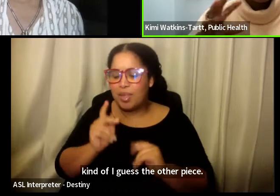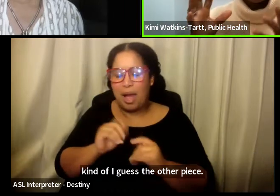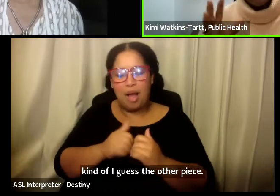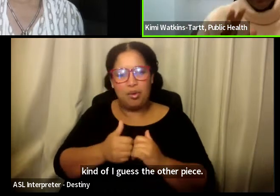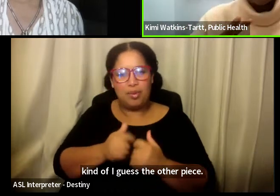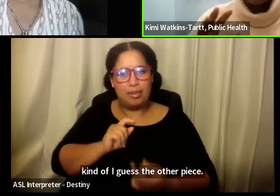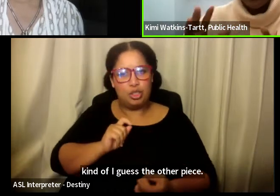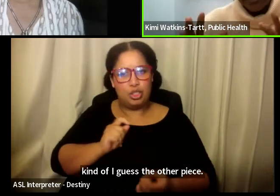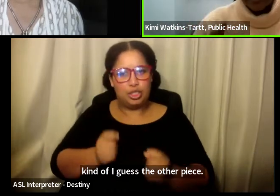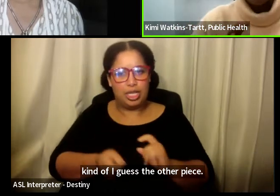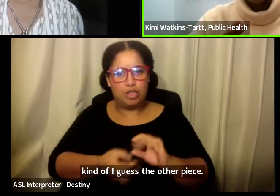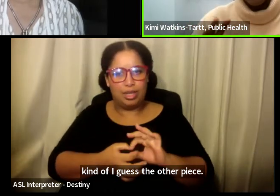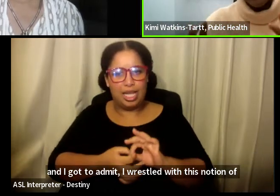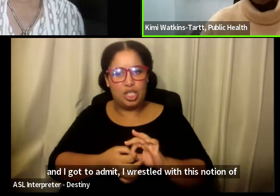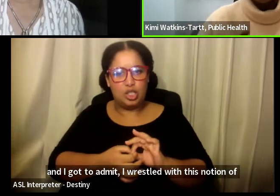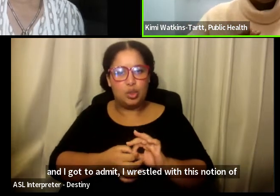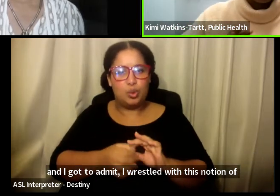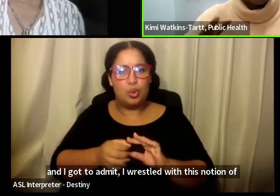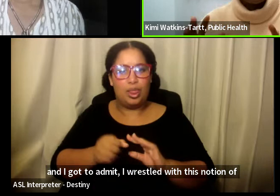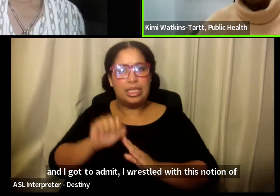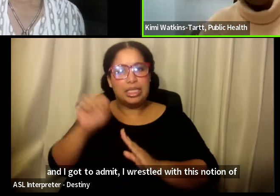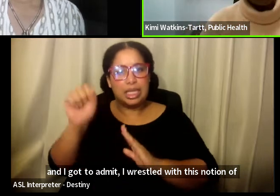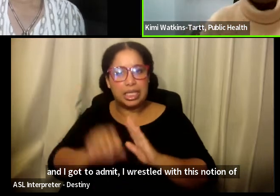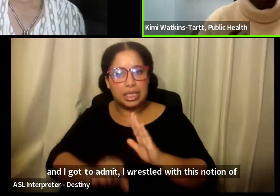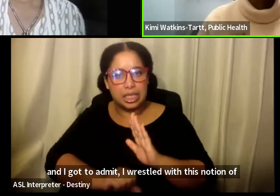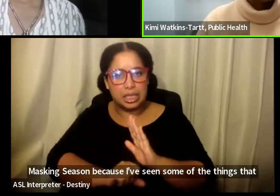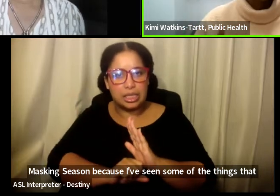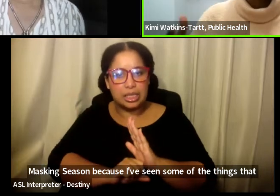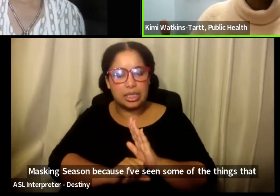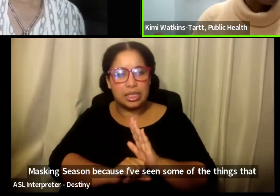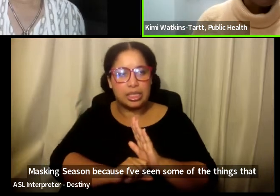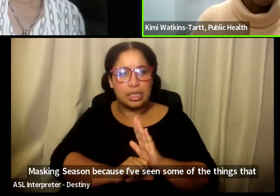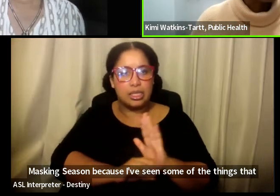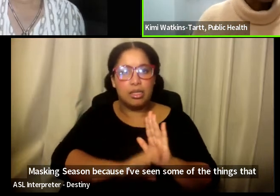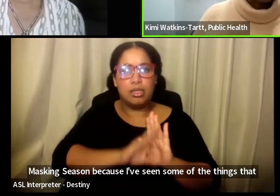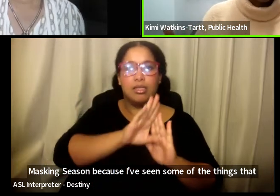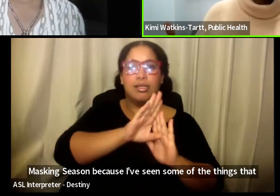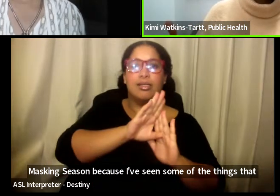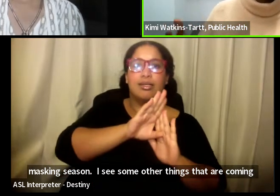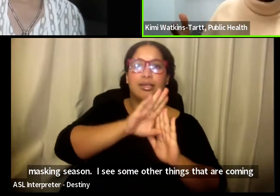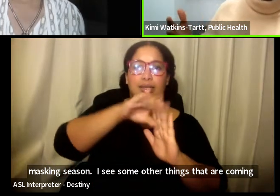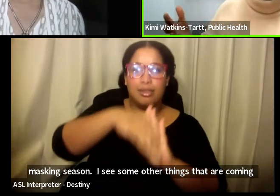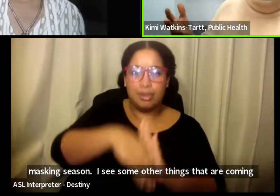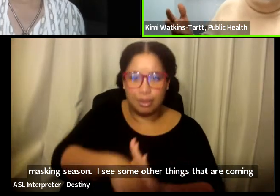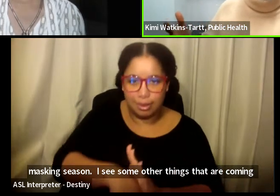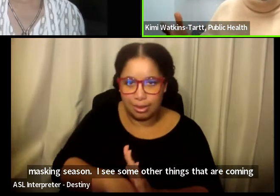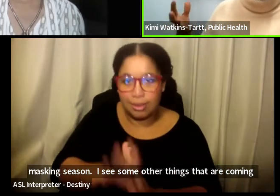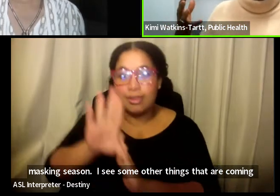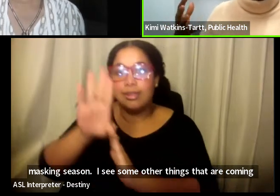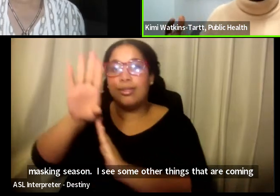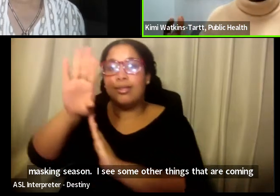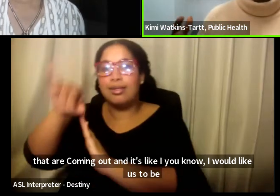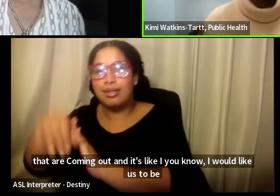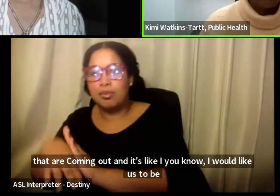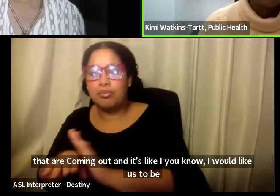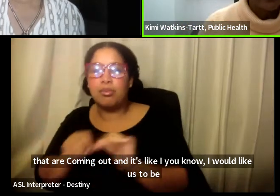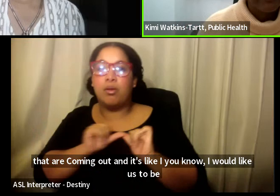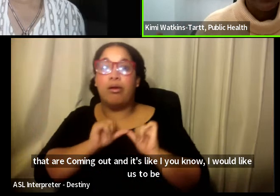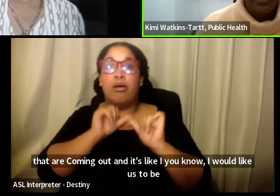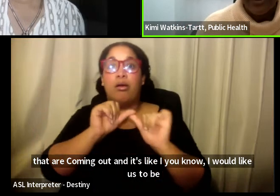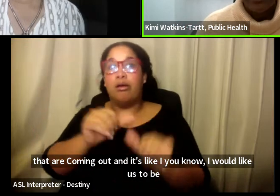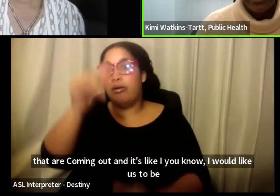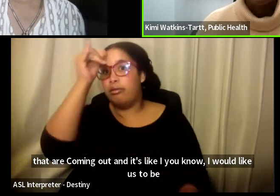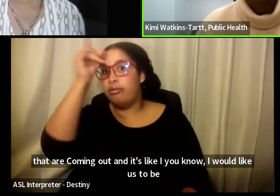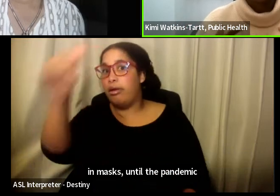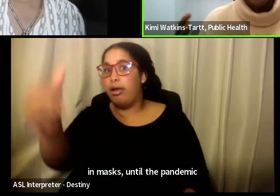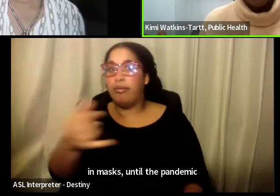adapting to the seasonality kind of, and adapting our behavior, because it is probably unrealistic to think that people are going to stay masked forever and